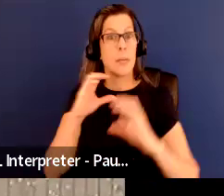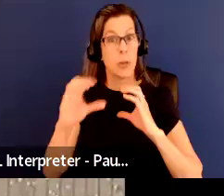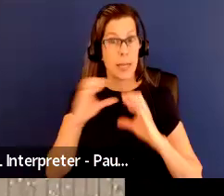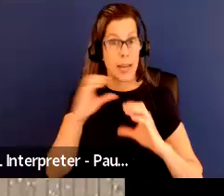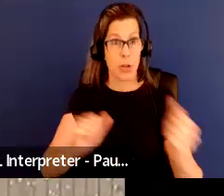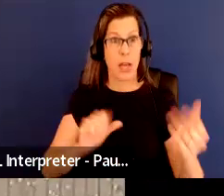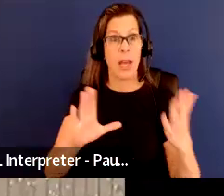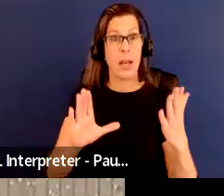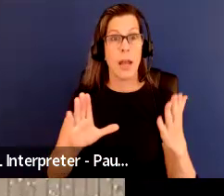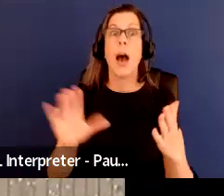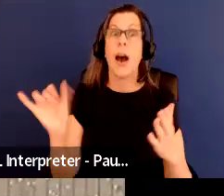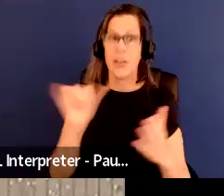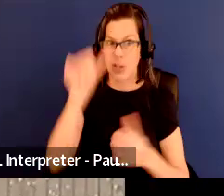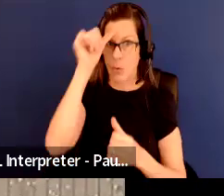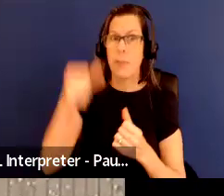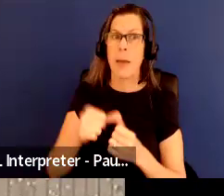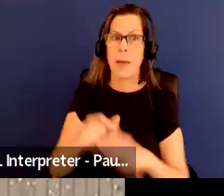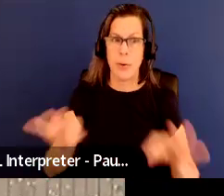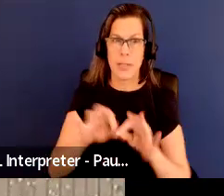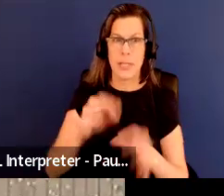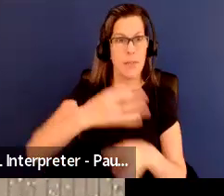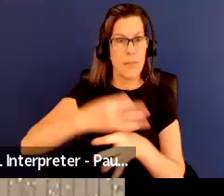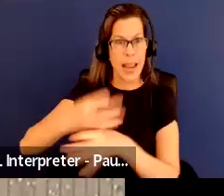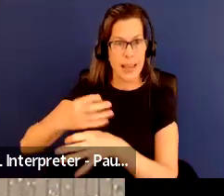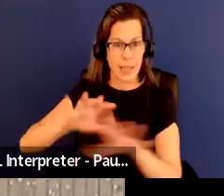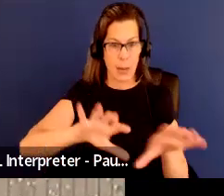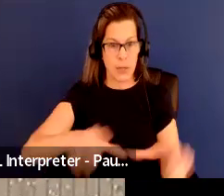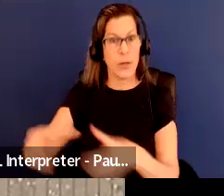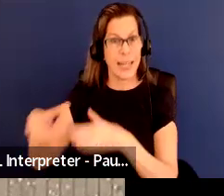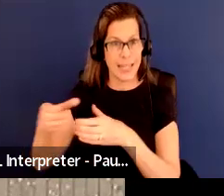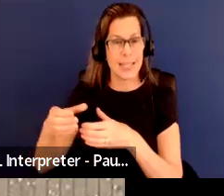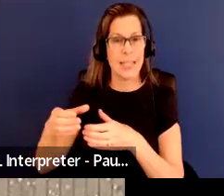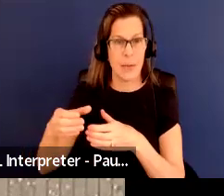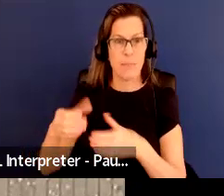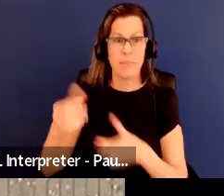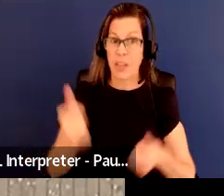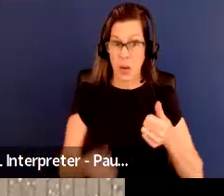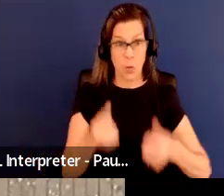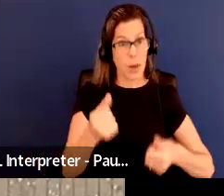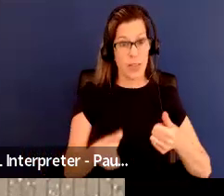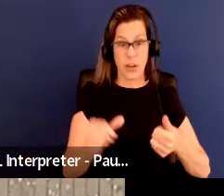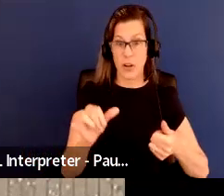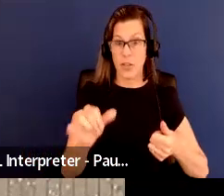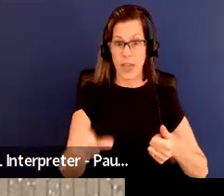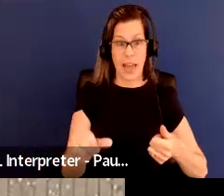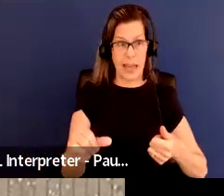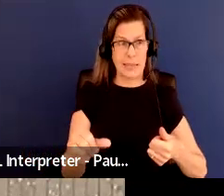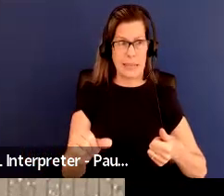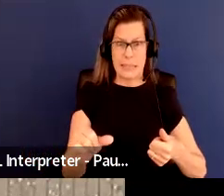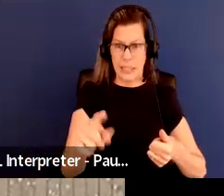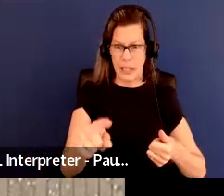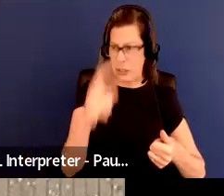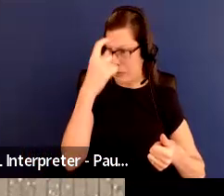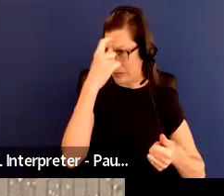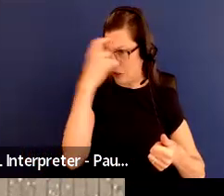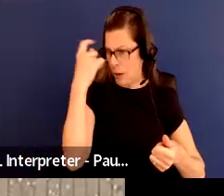And let's not forget the importance of our faith communities. Whether that brings back trauma,